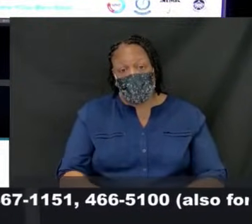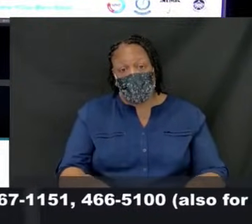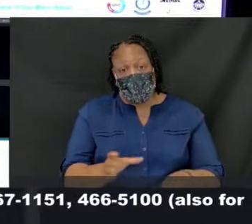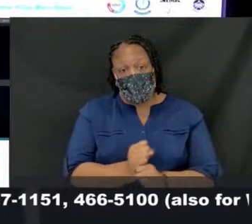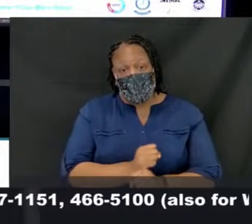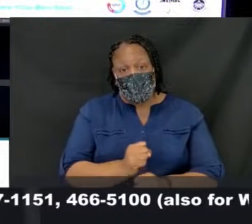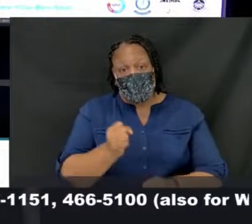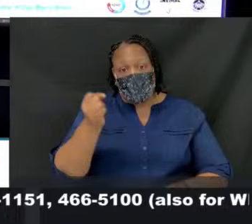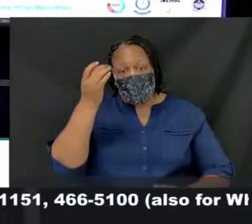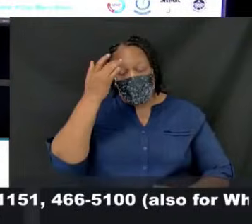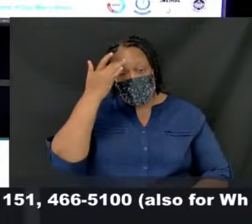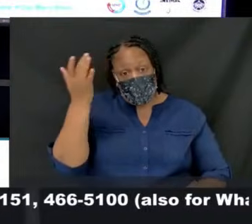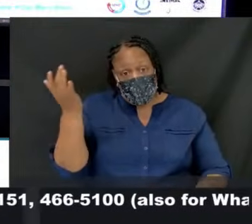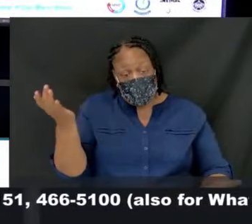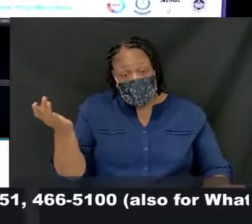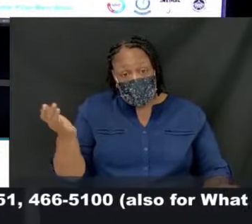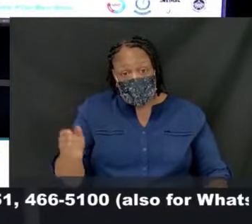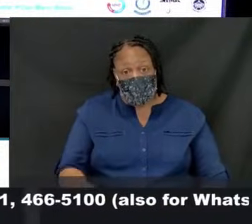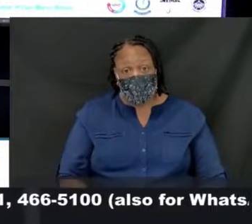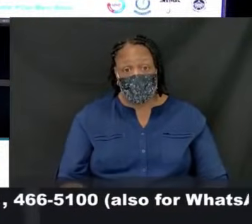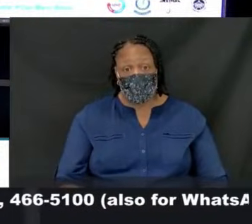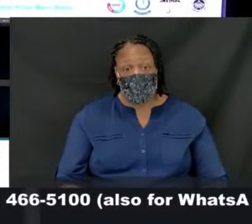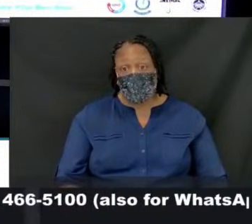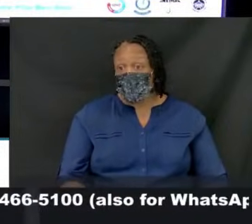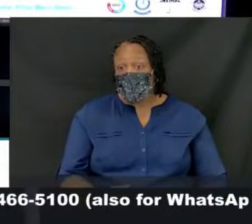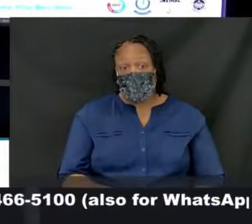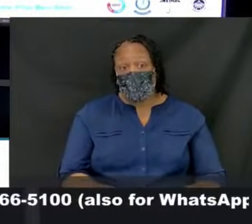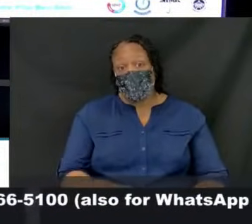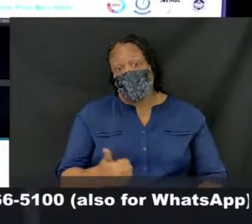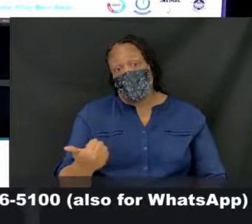persons out to be vaccinated, then I don't know what else to do.